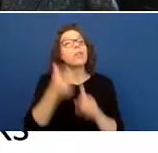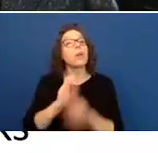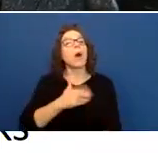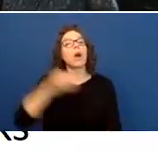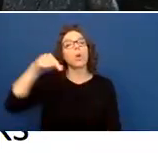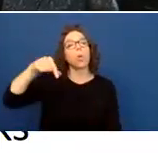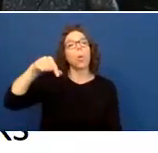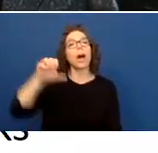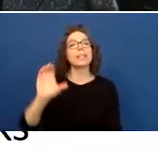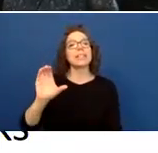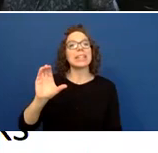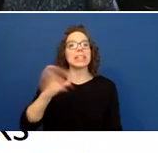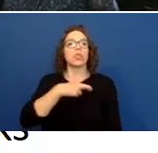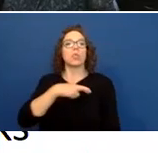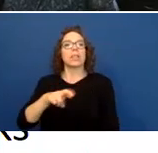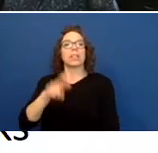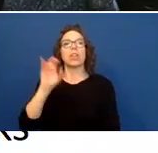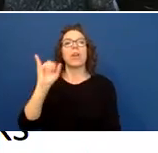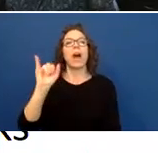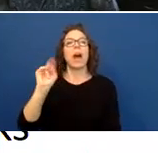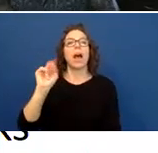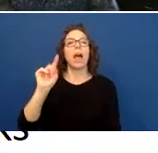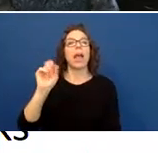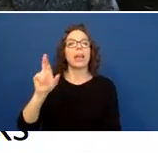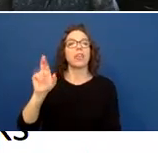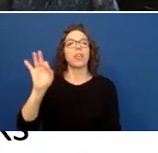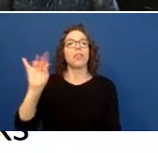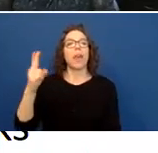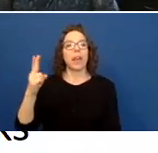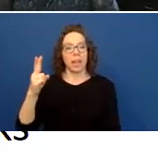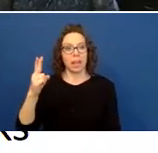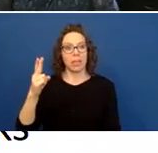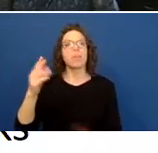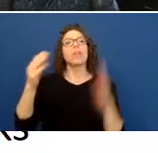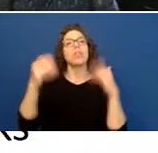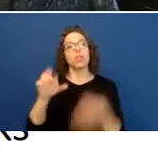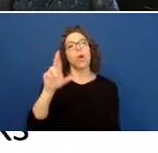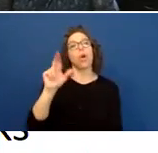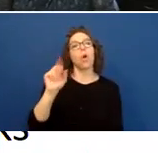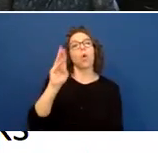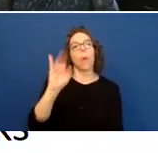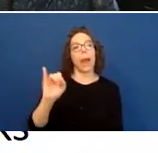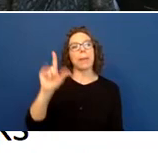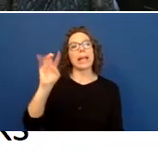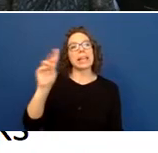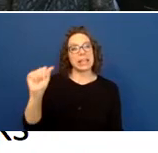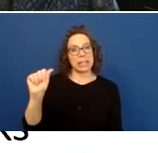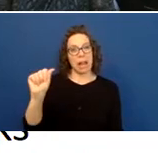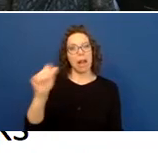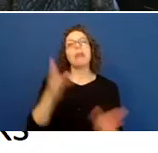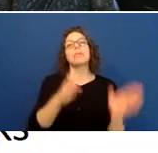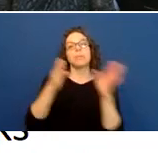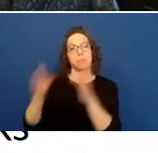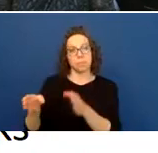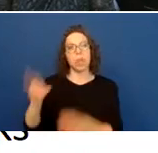Cities Interfaith partners. So we'll be introducing Rabbi Linda Bertenthal from Temple Emanuel, Reverend